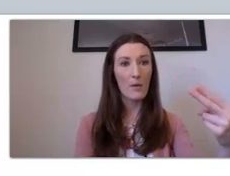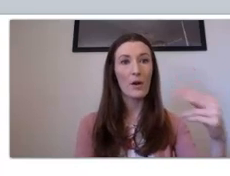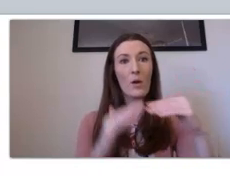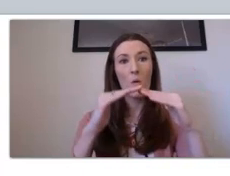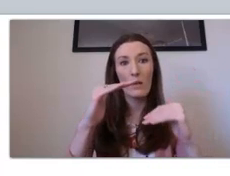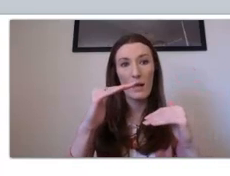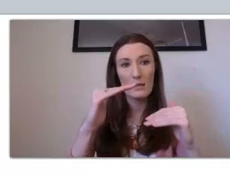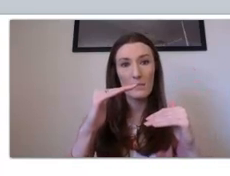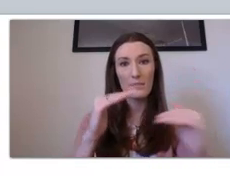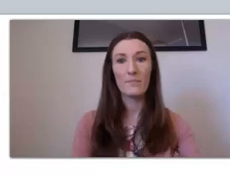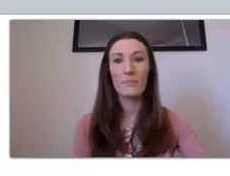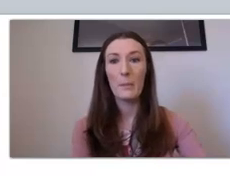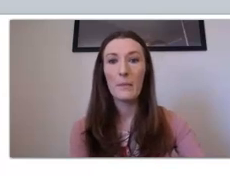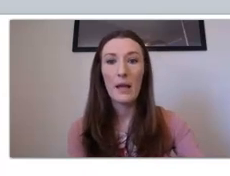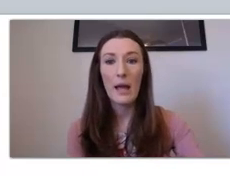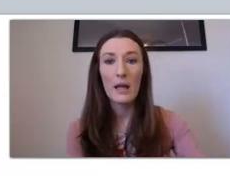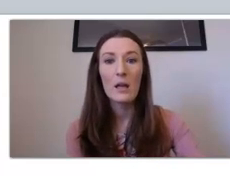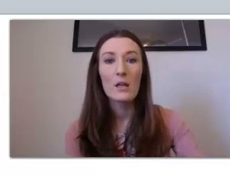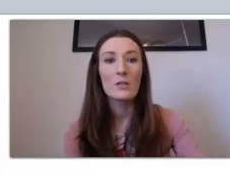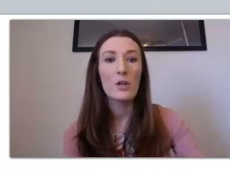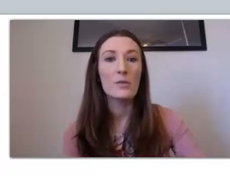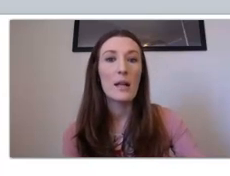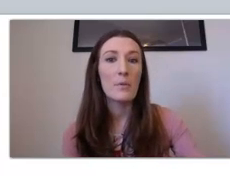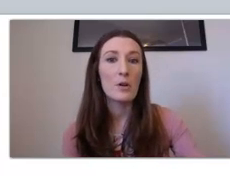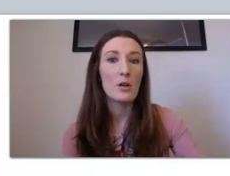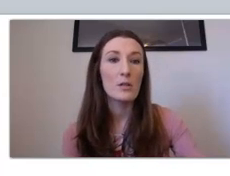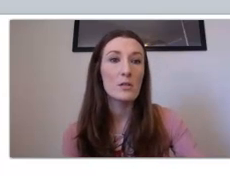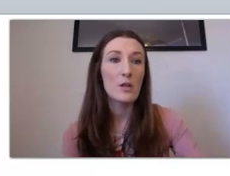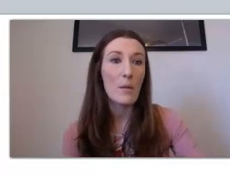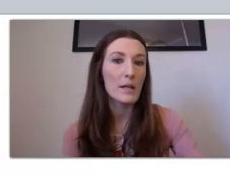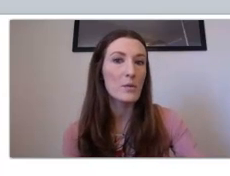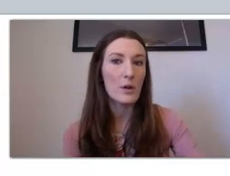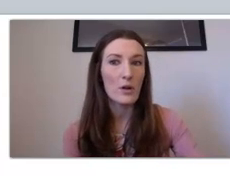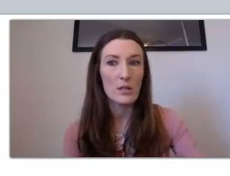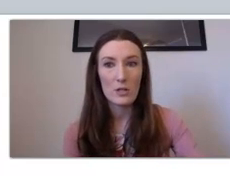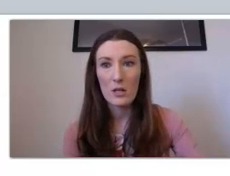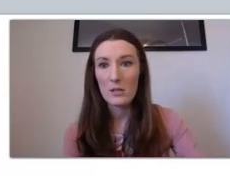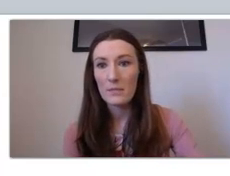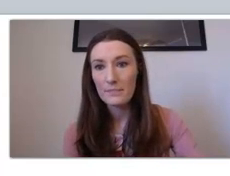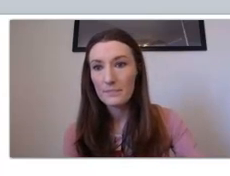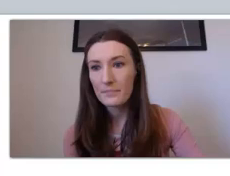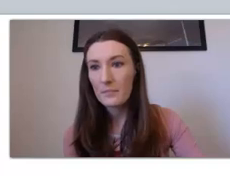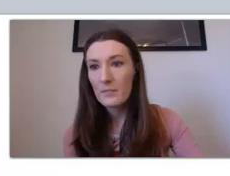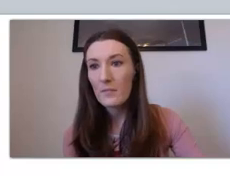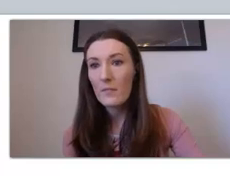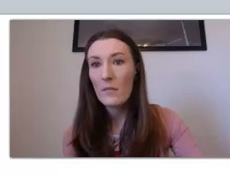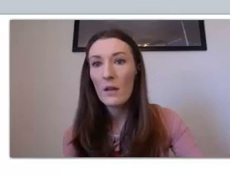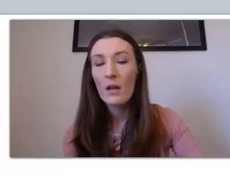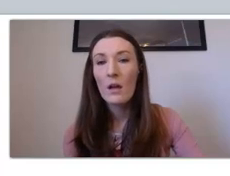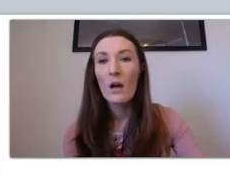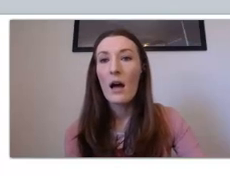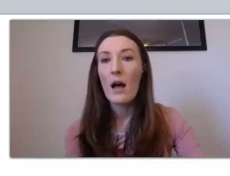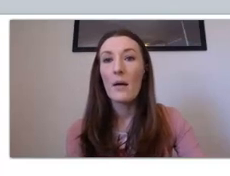per hour or less. Okay, so you set up your topics or your conditions.